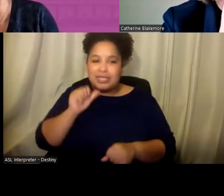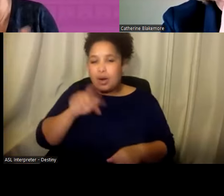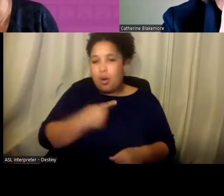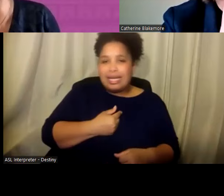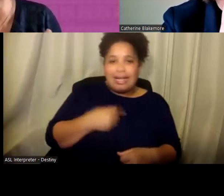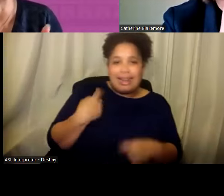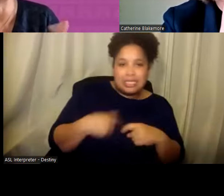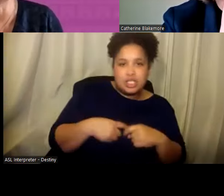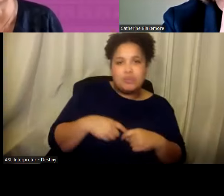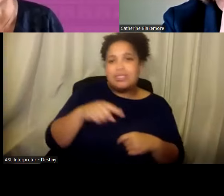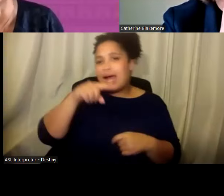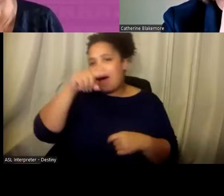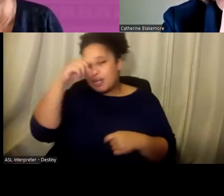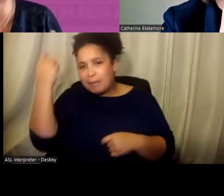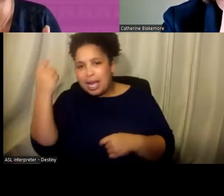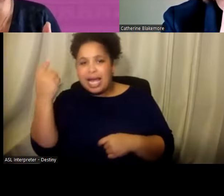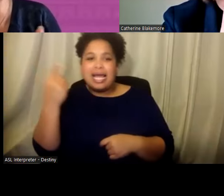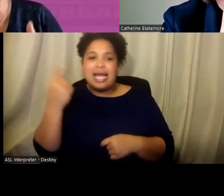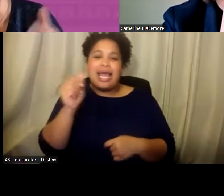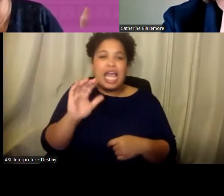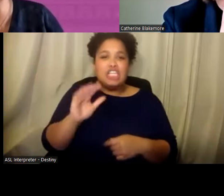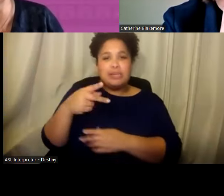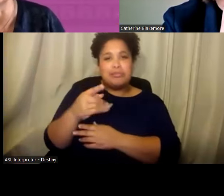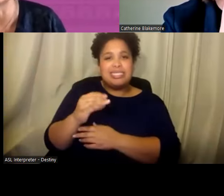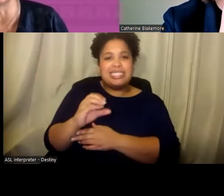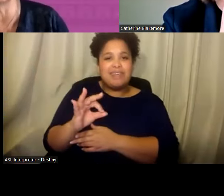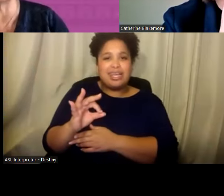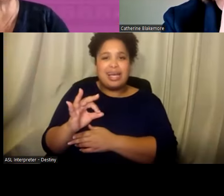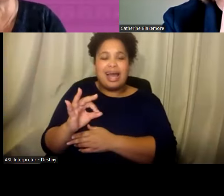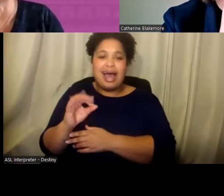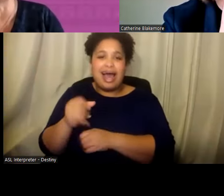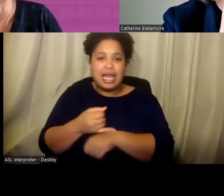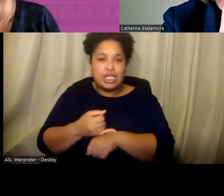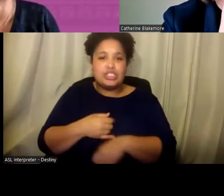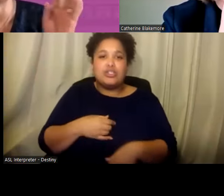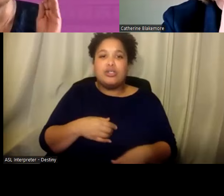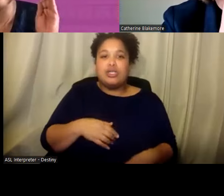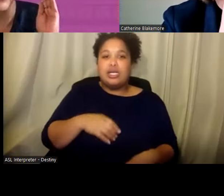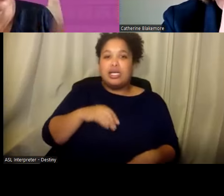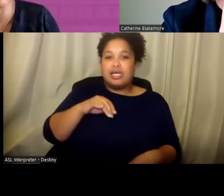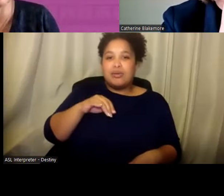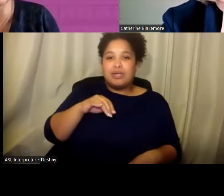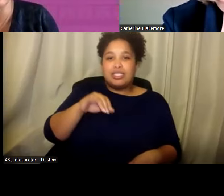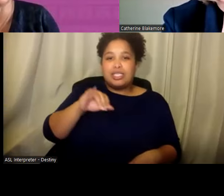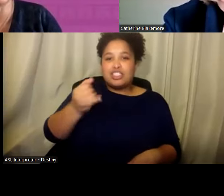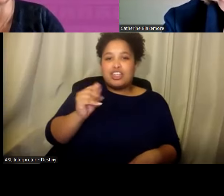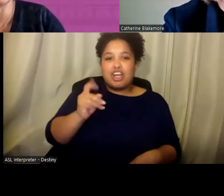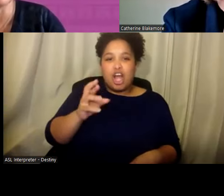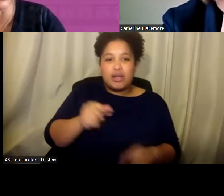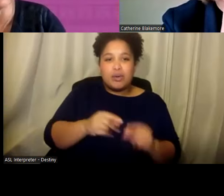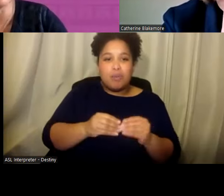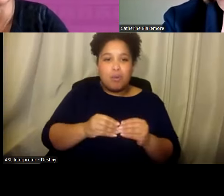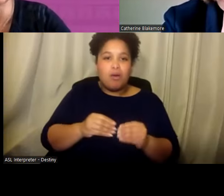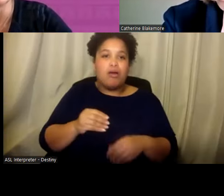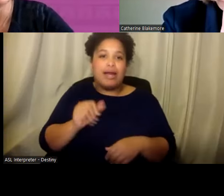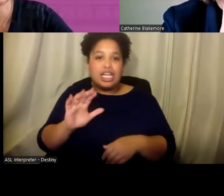it was African Americans, it was Asian Pacific Islander, it was Jakari, with your Asian Pacific Islander. I mean, it was all of us who were